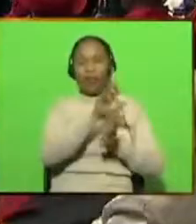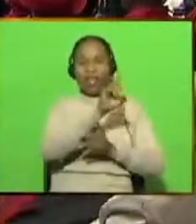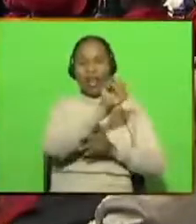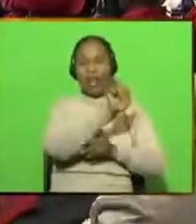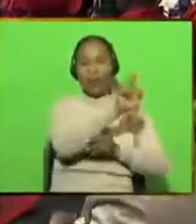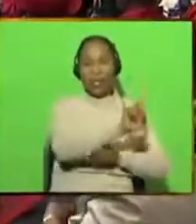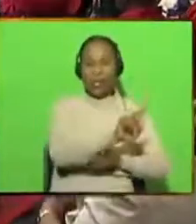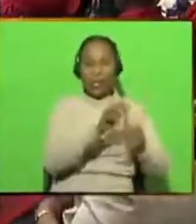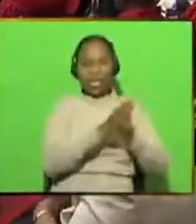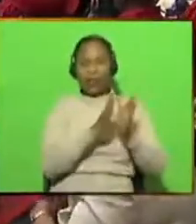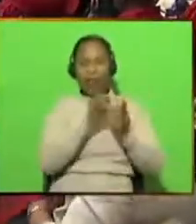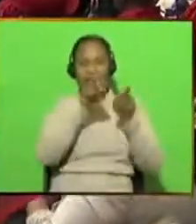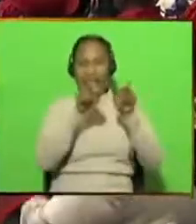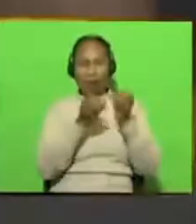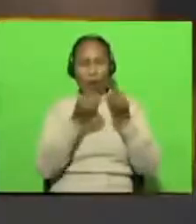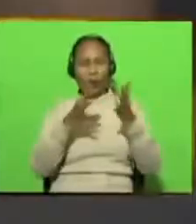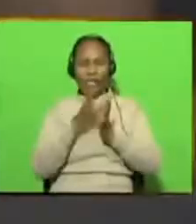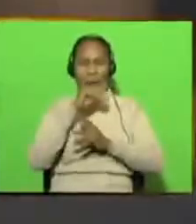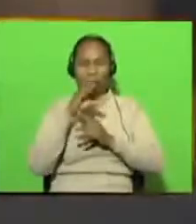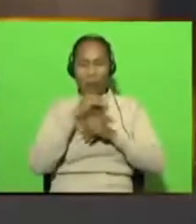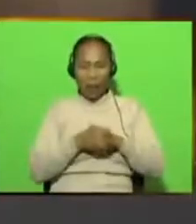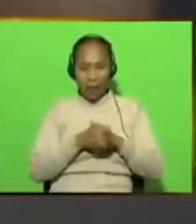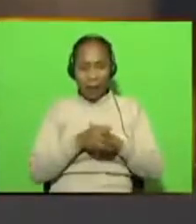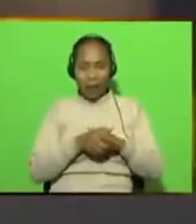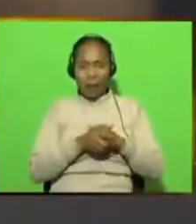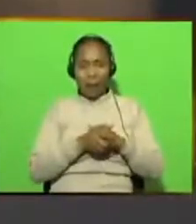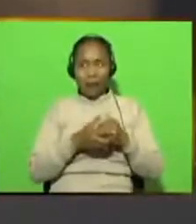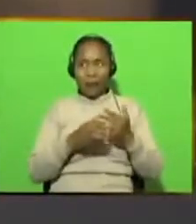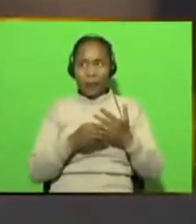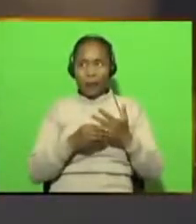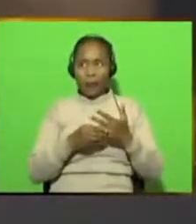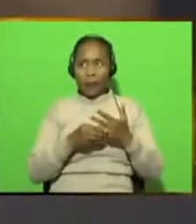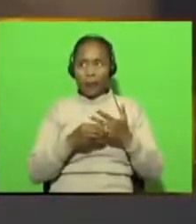role in this house.